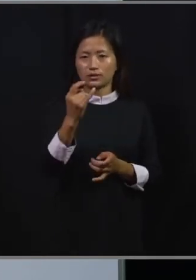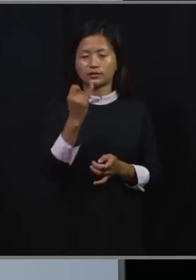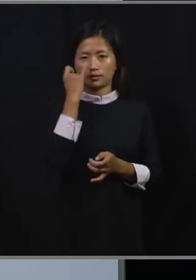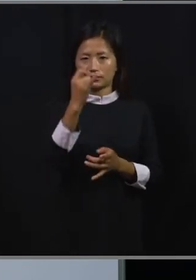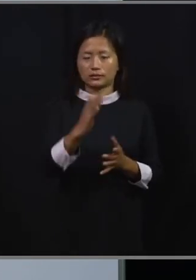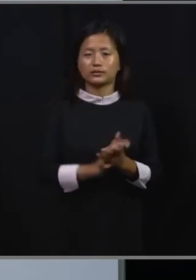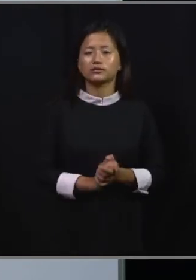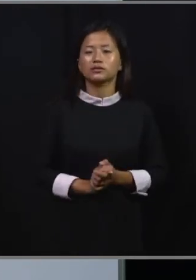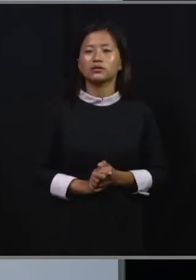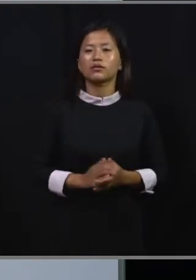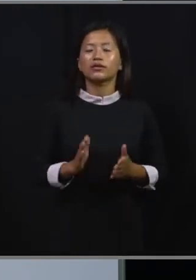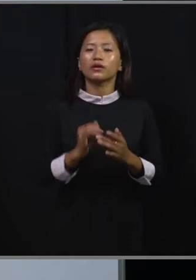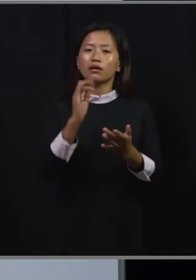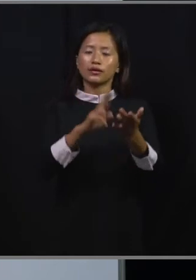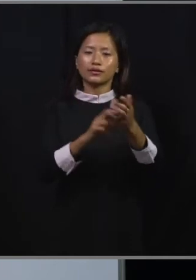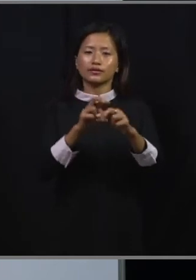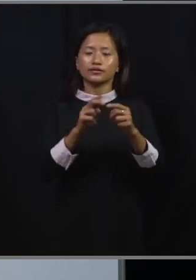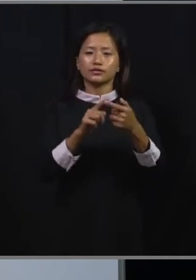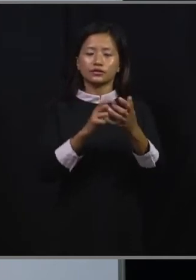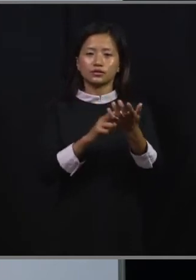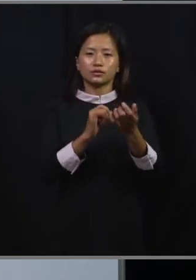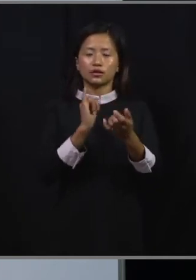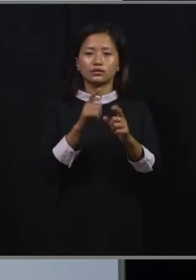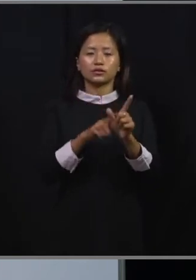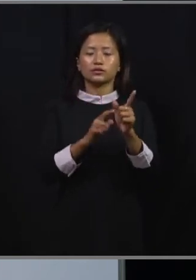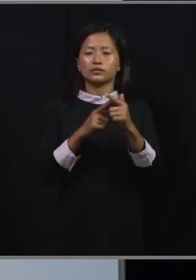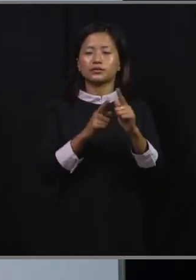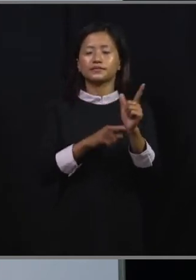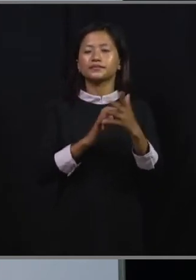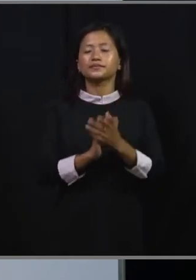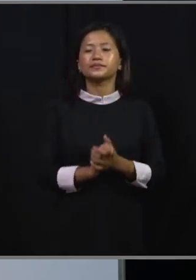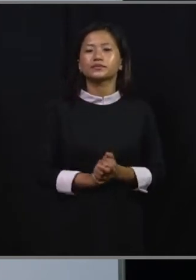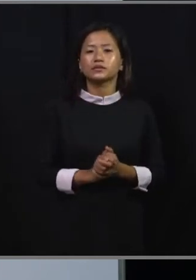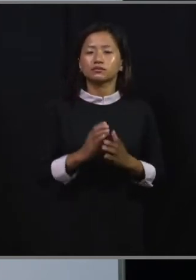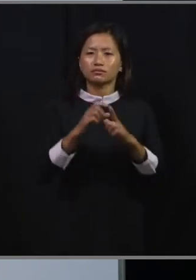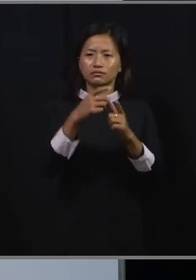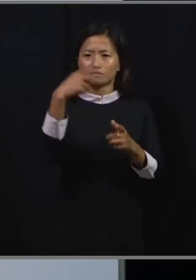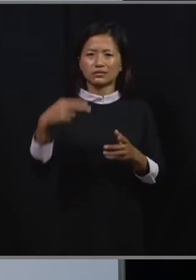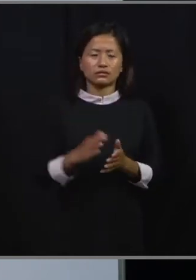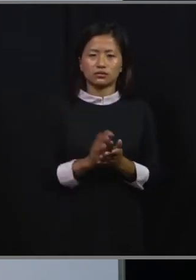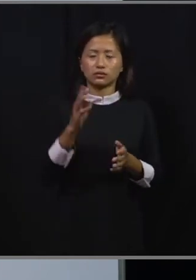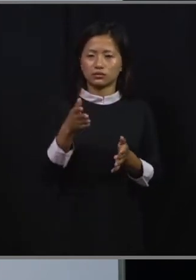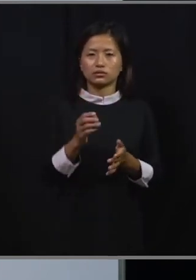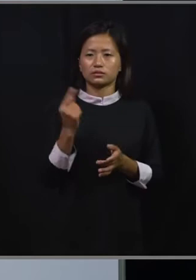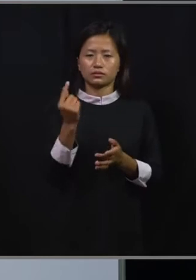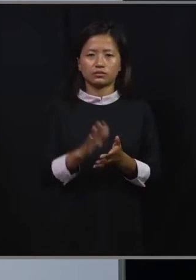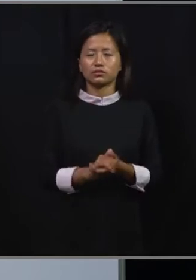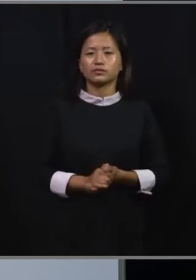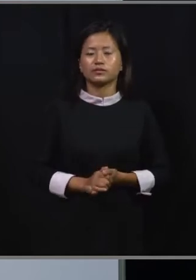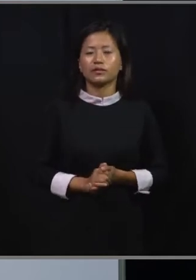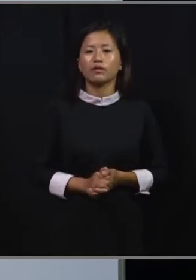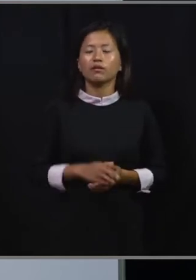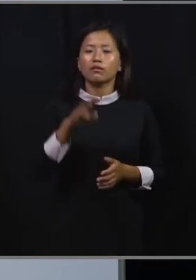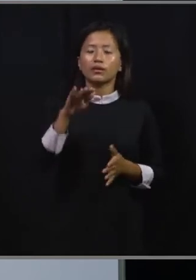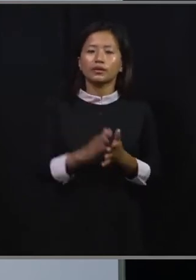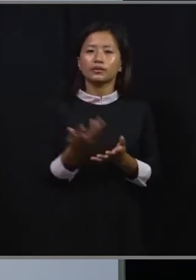infinity. Image will form at what? Infinity. So this is very simple, right? Diagram is not necessary. Okay, but let me give you the expression. What